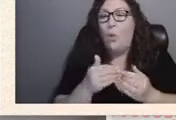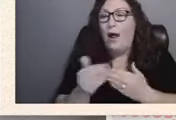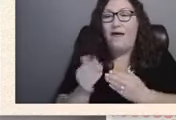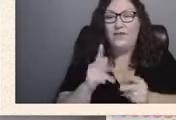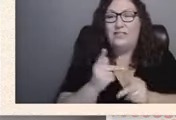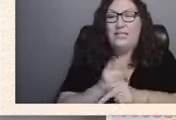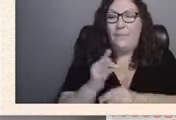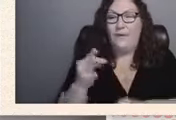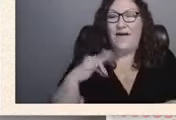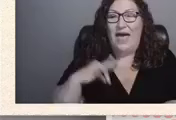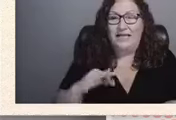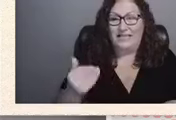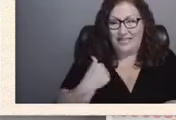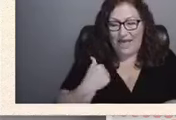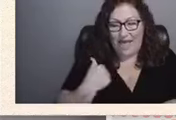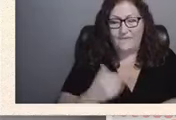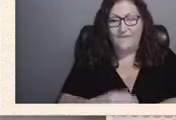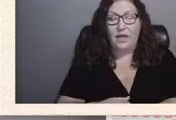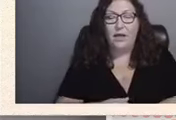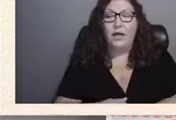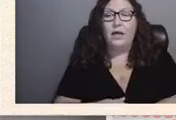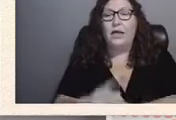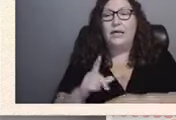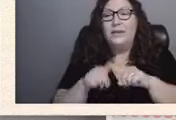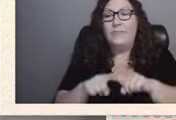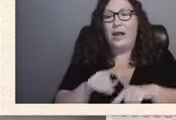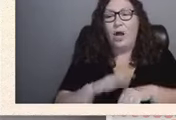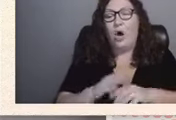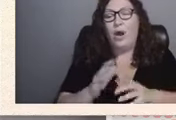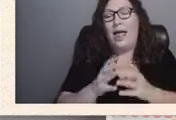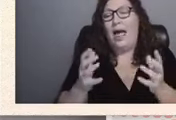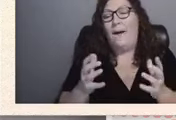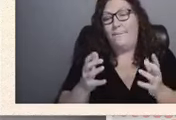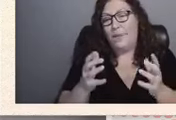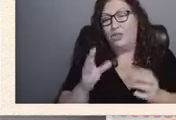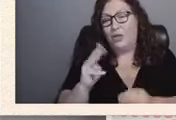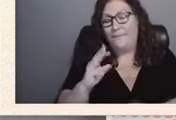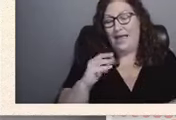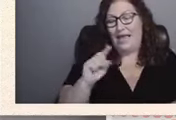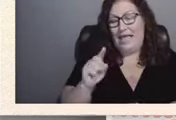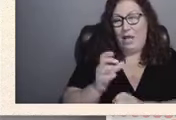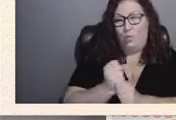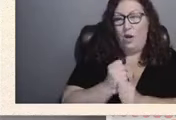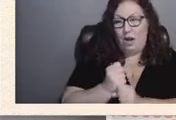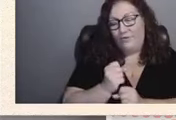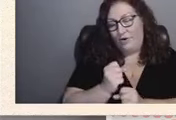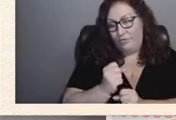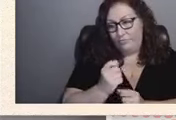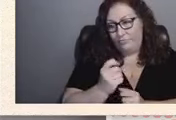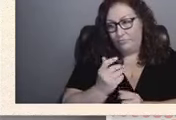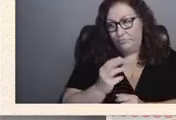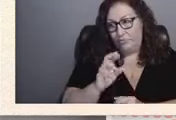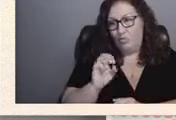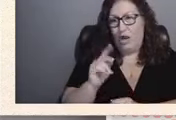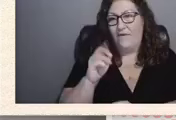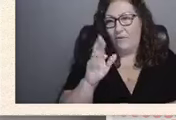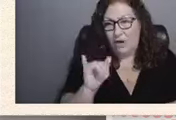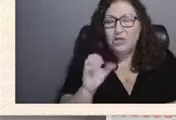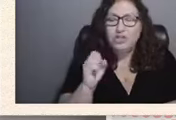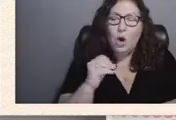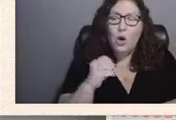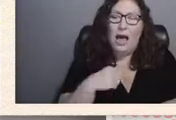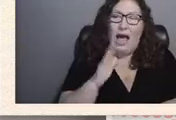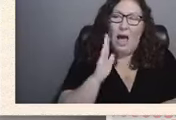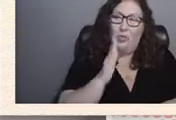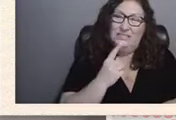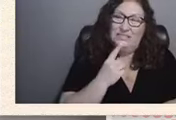had, and depending on how much Medicaid recovery there is. And so, so I always tell people,